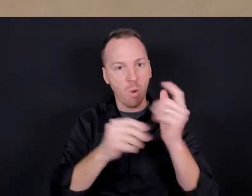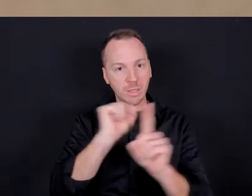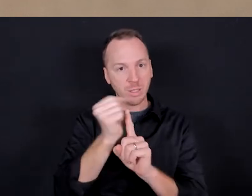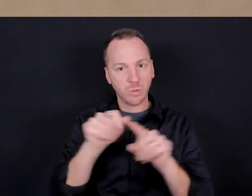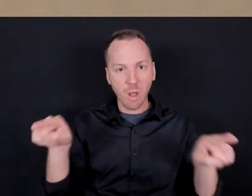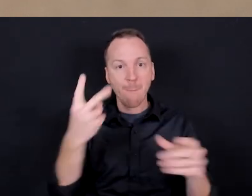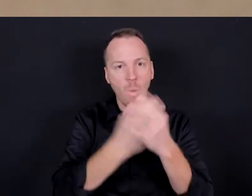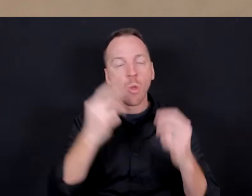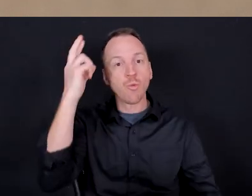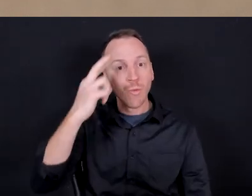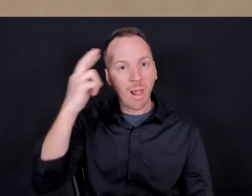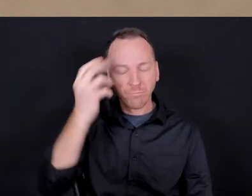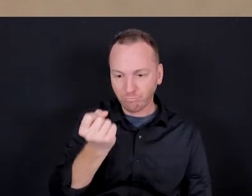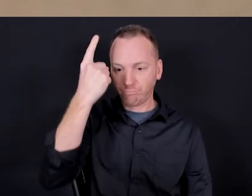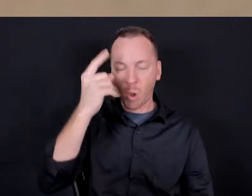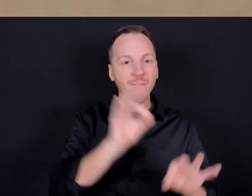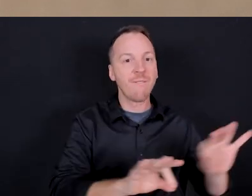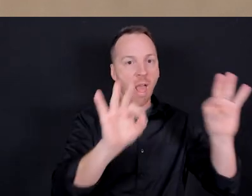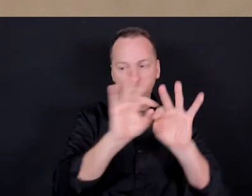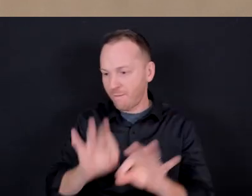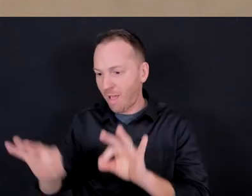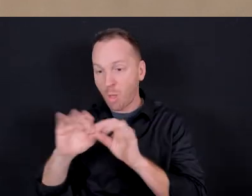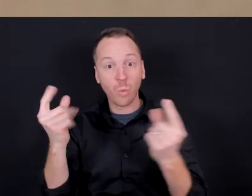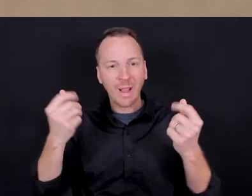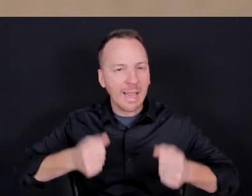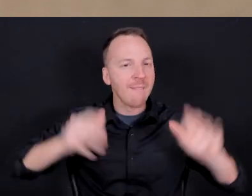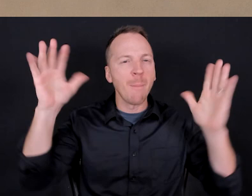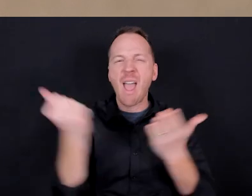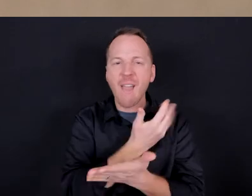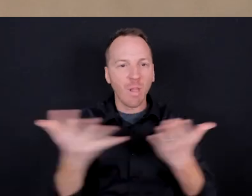the value of what they found, and they gave up everything to get it.